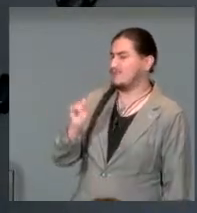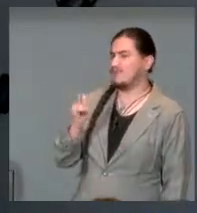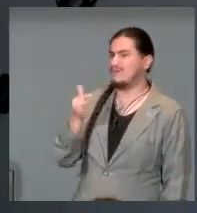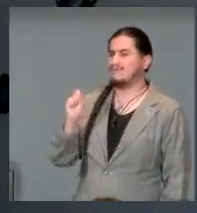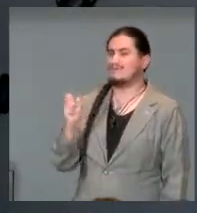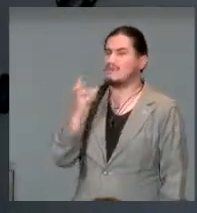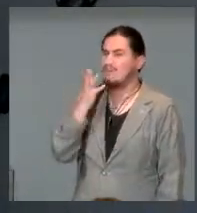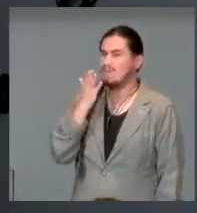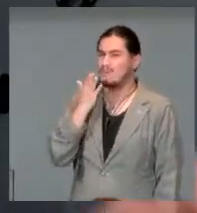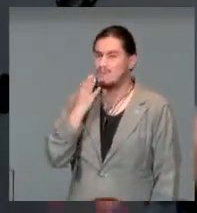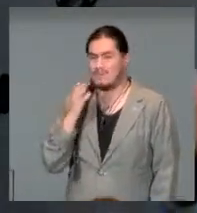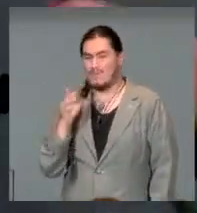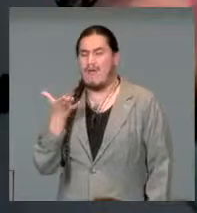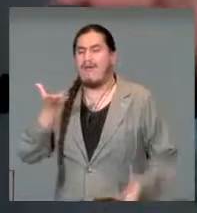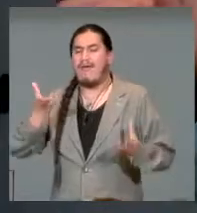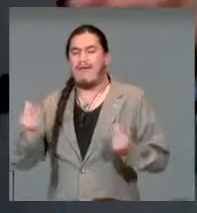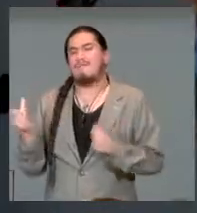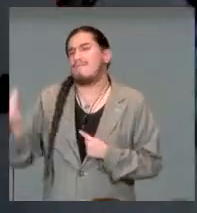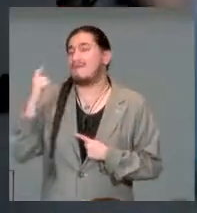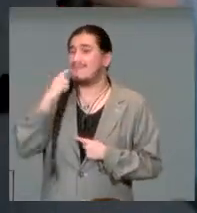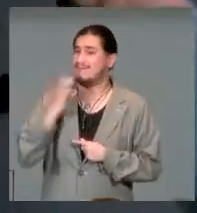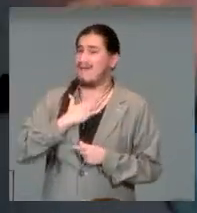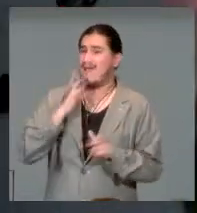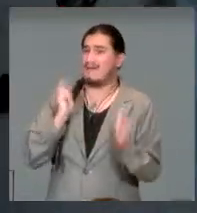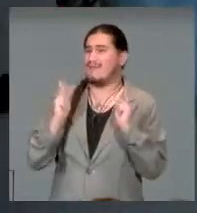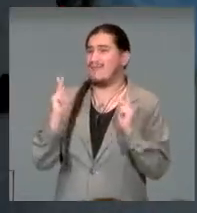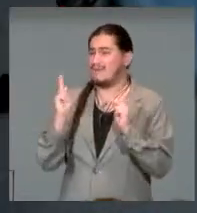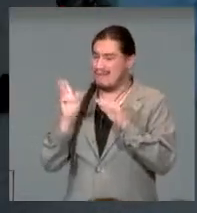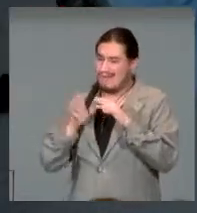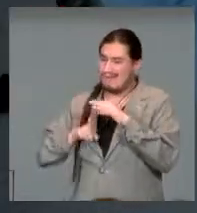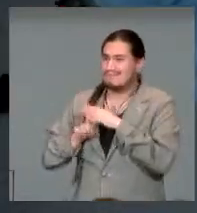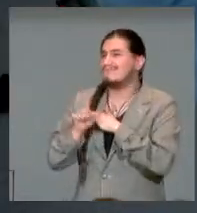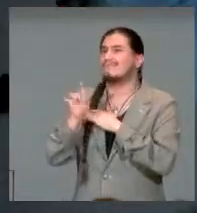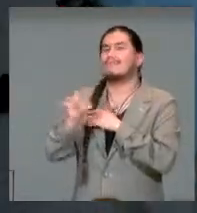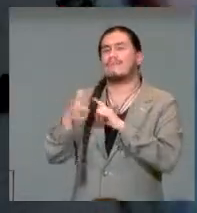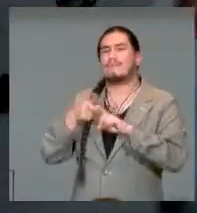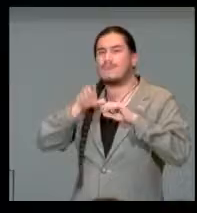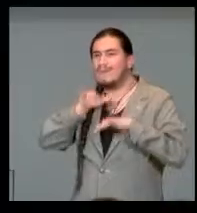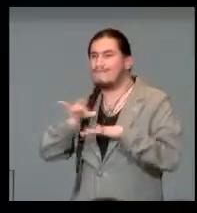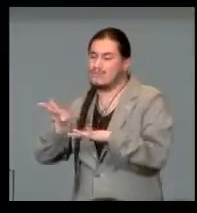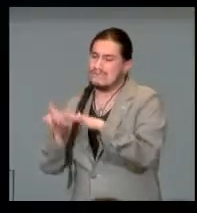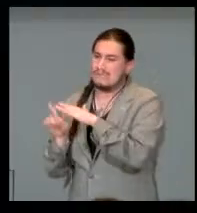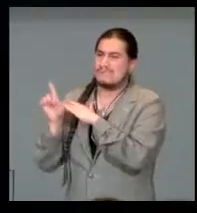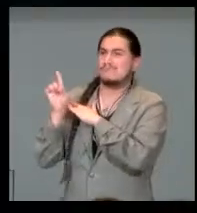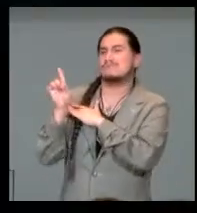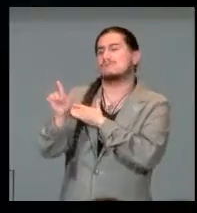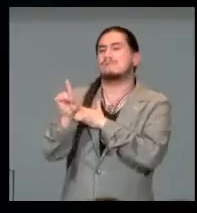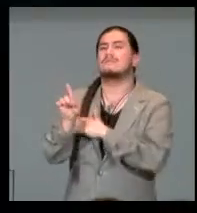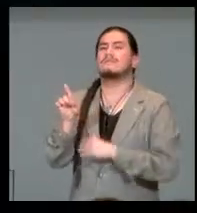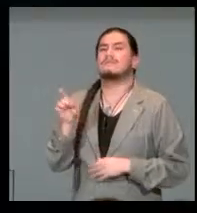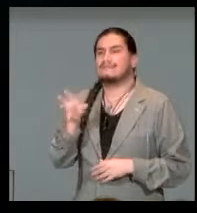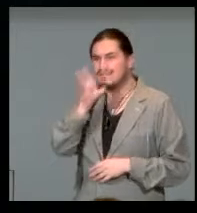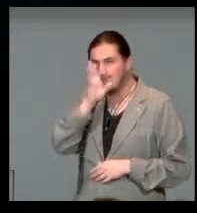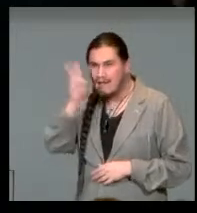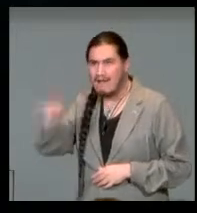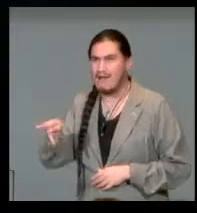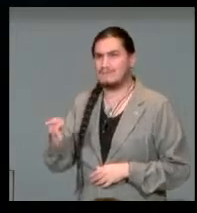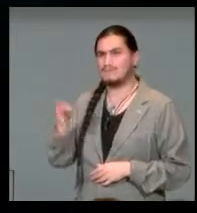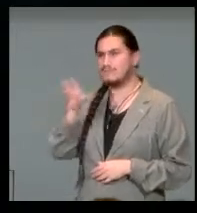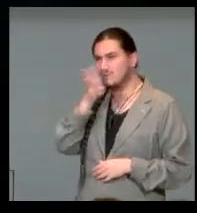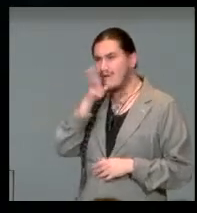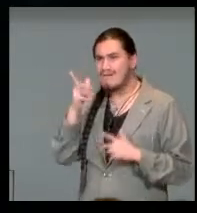because my people never lifted from the pits of the Rio Grande. Fabis, Fabi, speak up. Talk